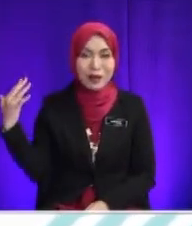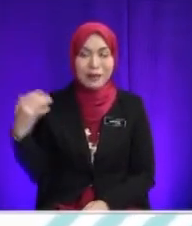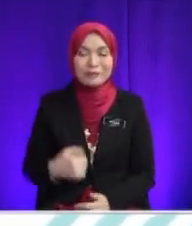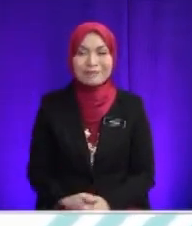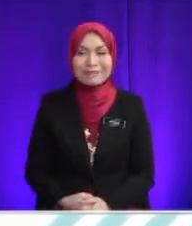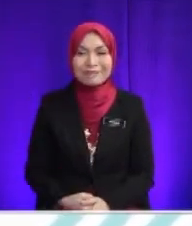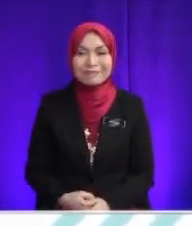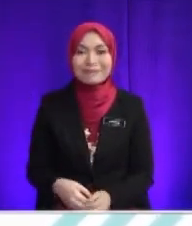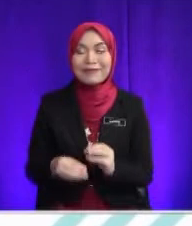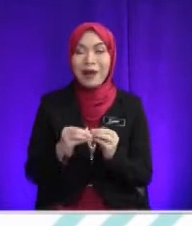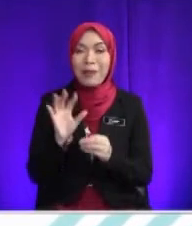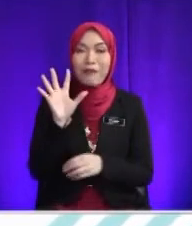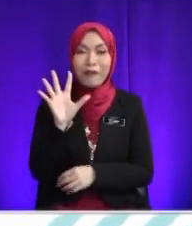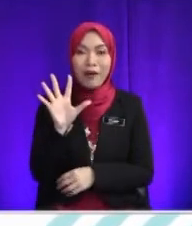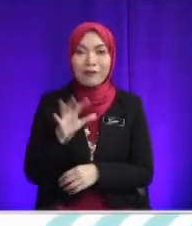5.